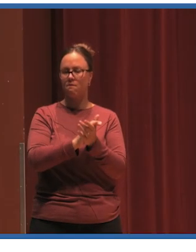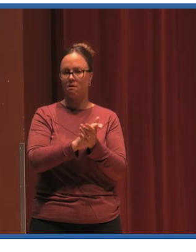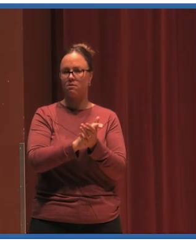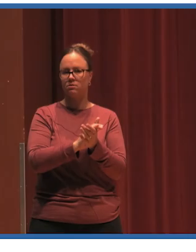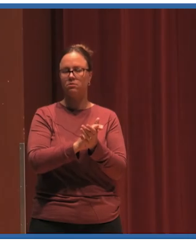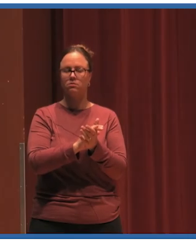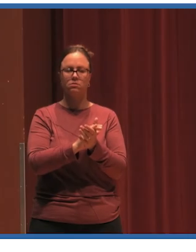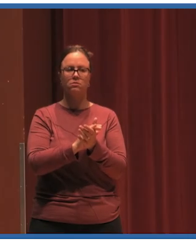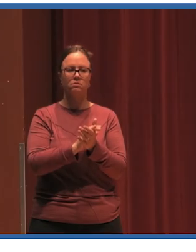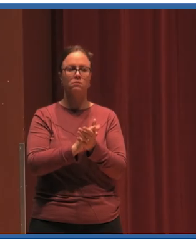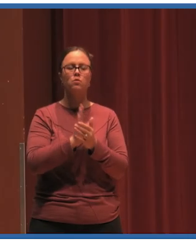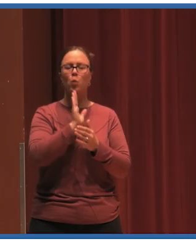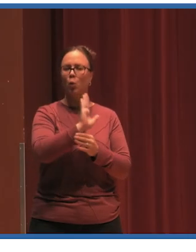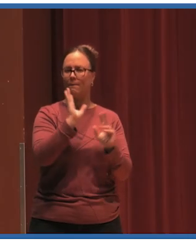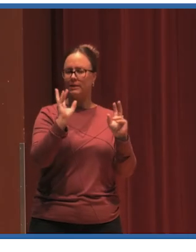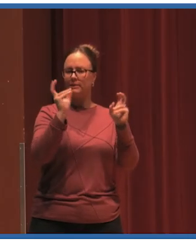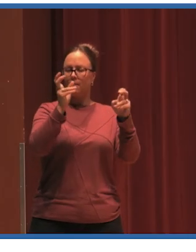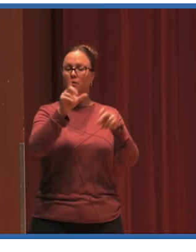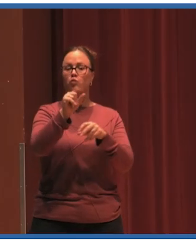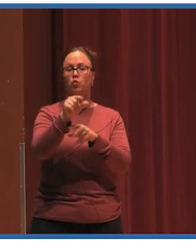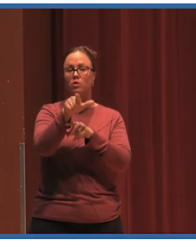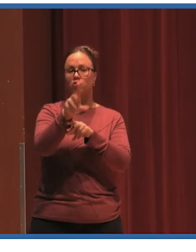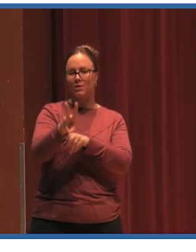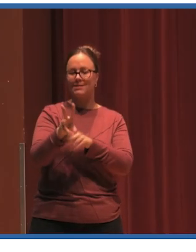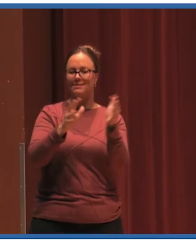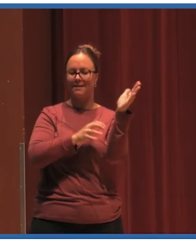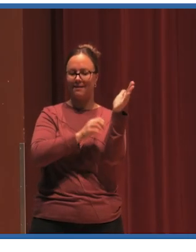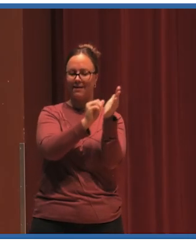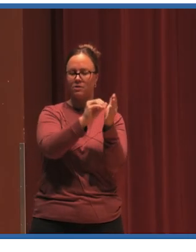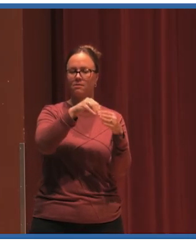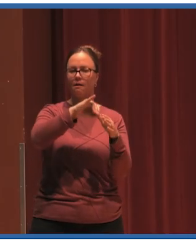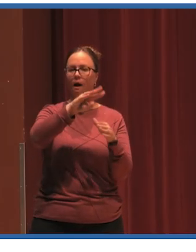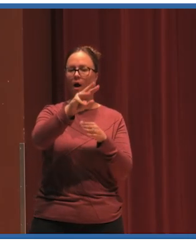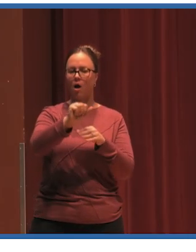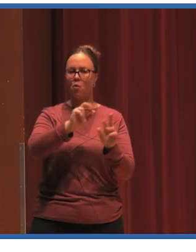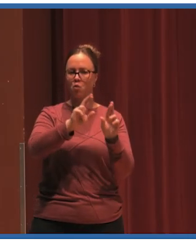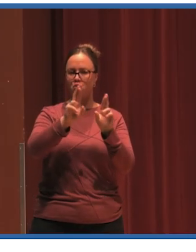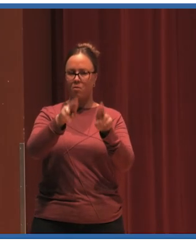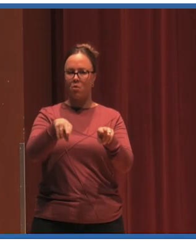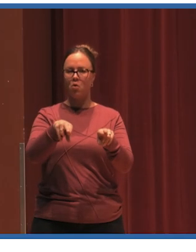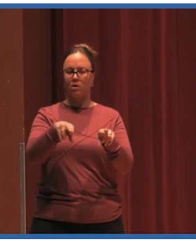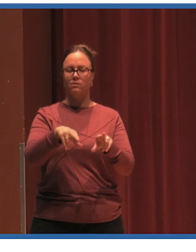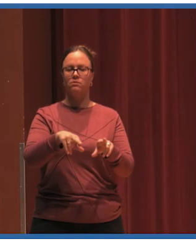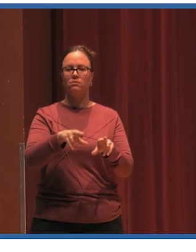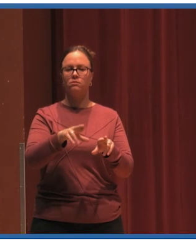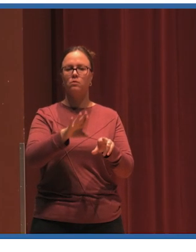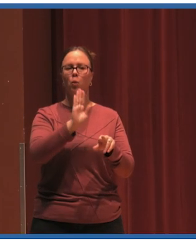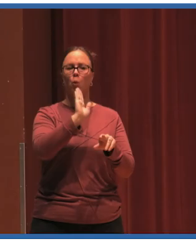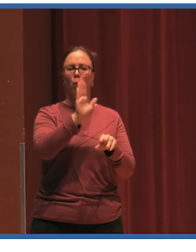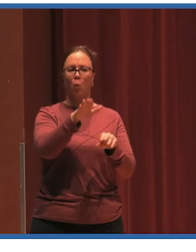the topic of the 2026 Cancer in Iowa report released in February.